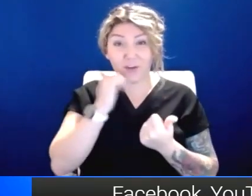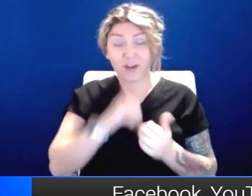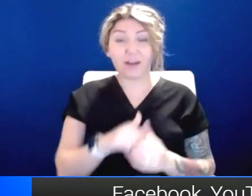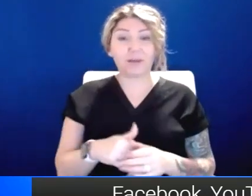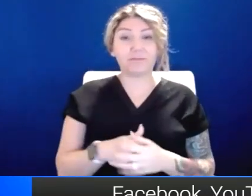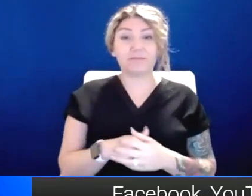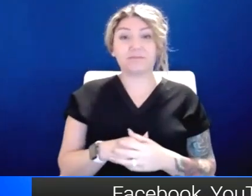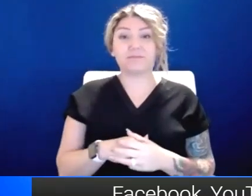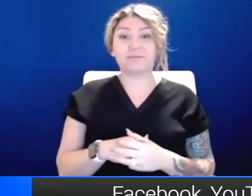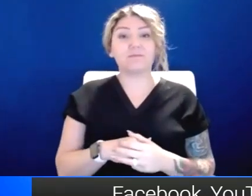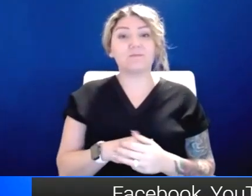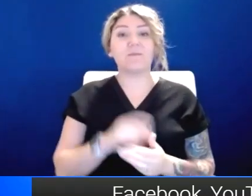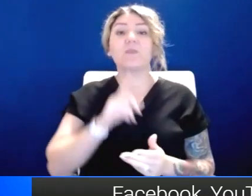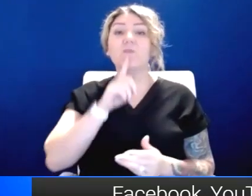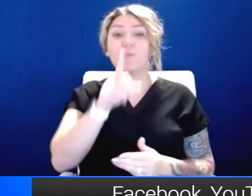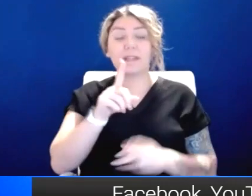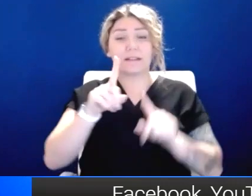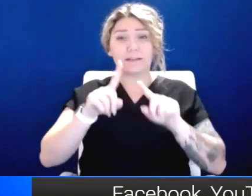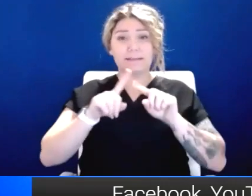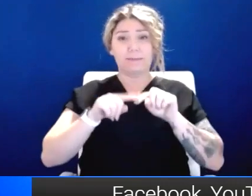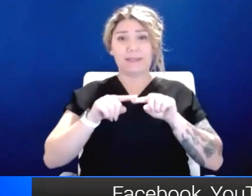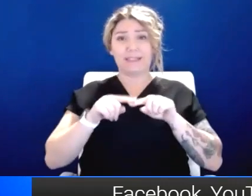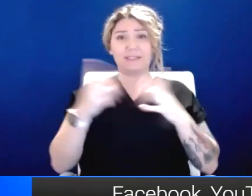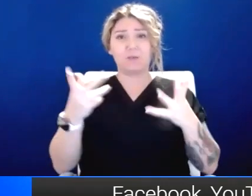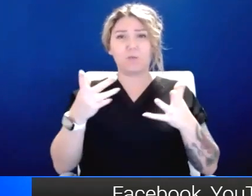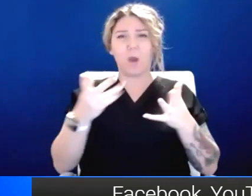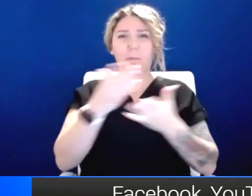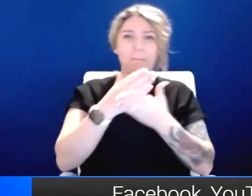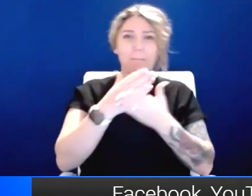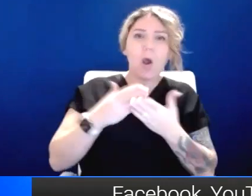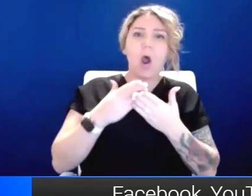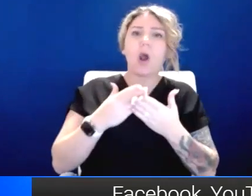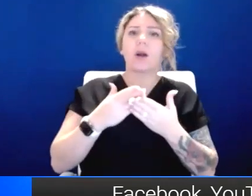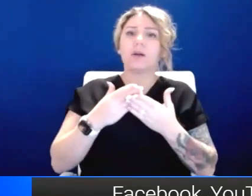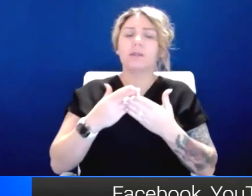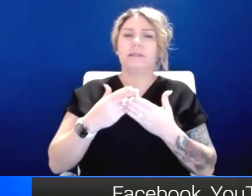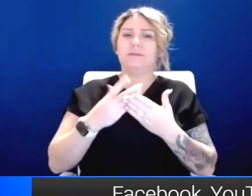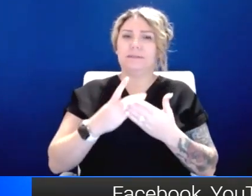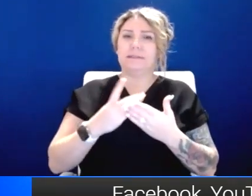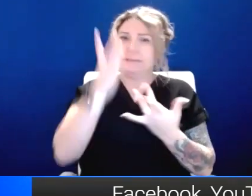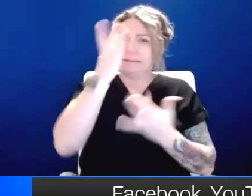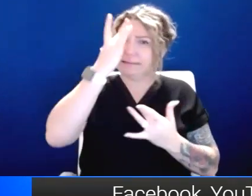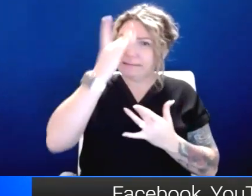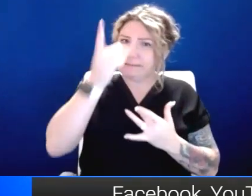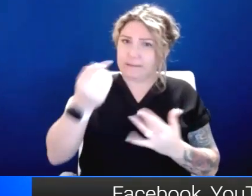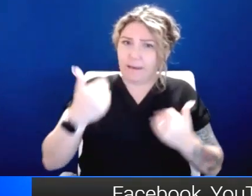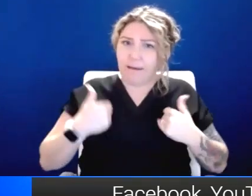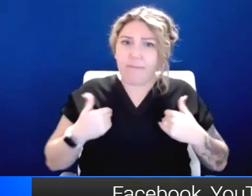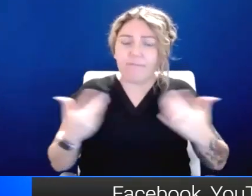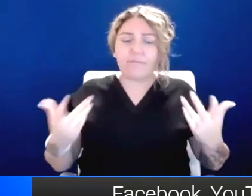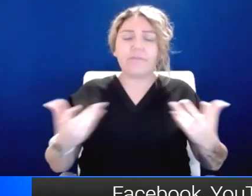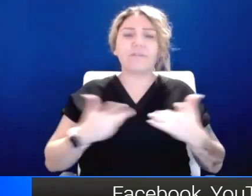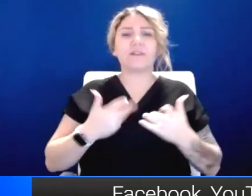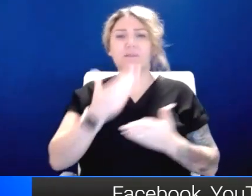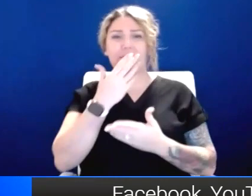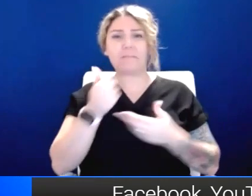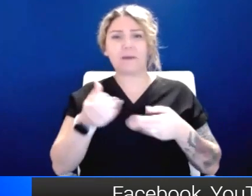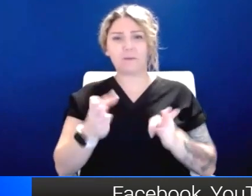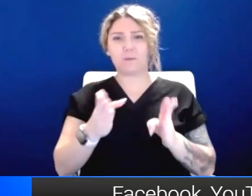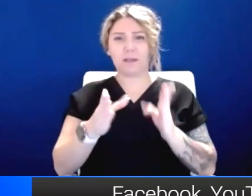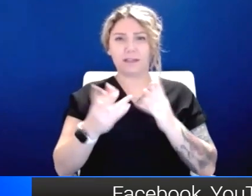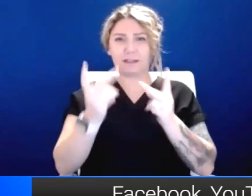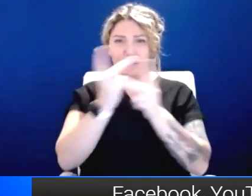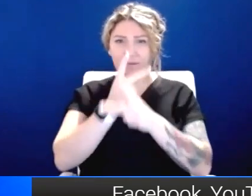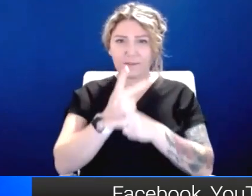It really depends on what stage of Parkinson's they are. One of the best ways we say to find out is that, is your